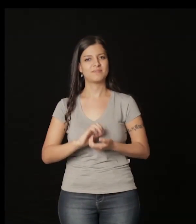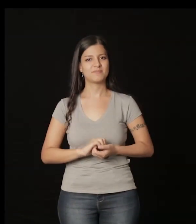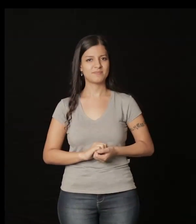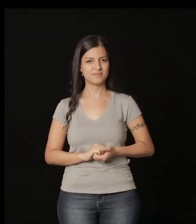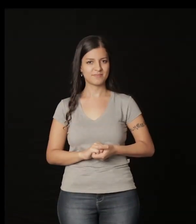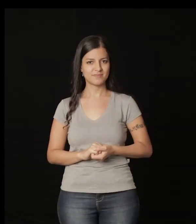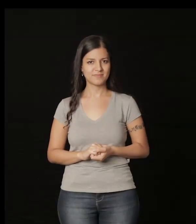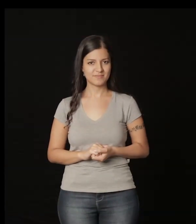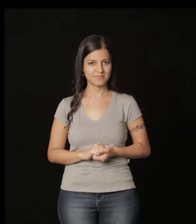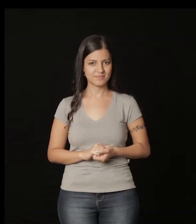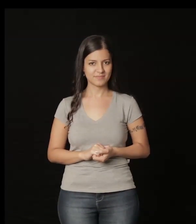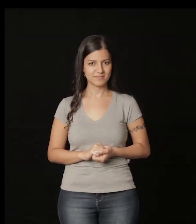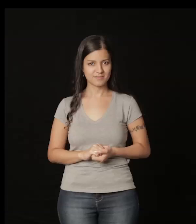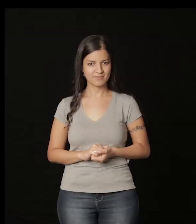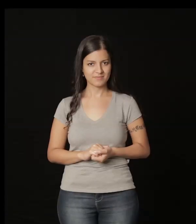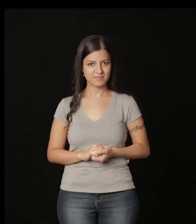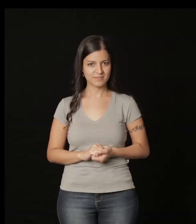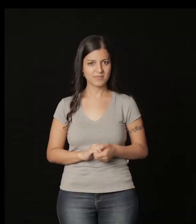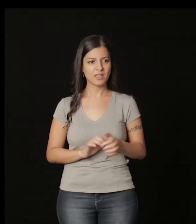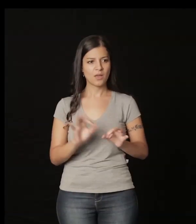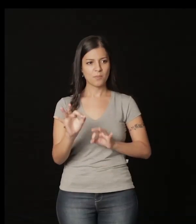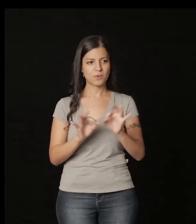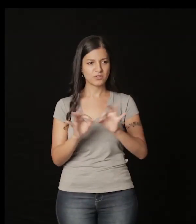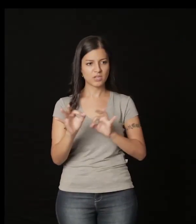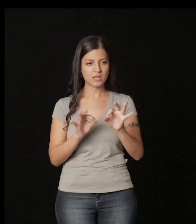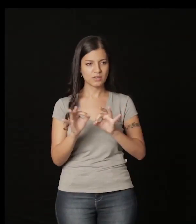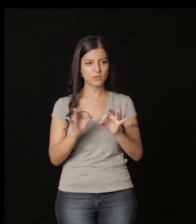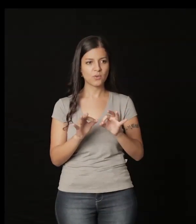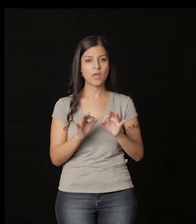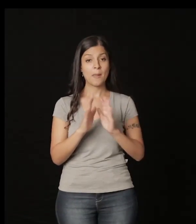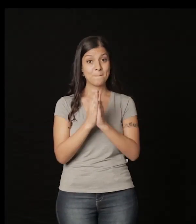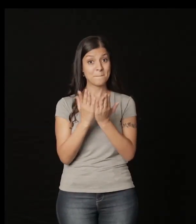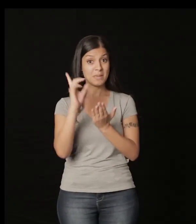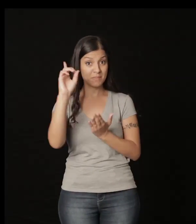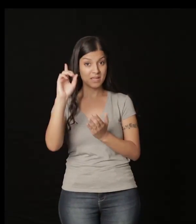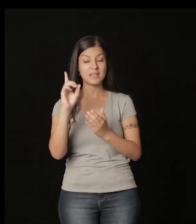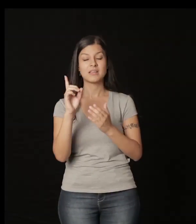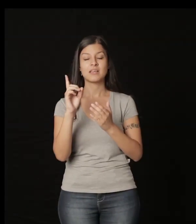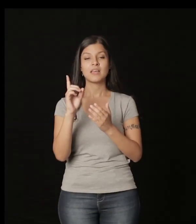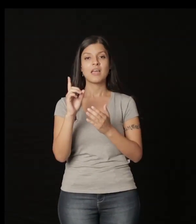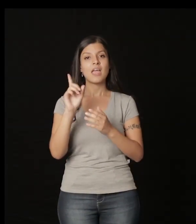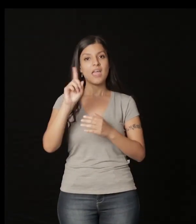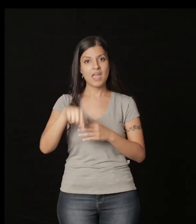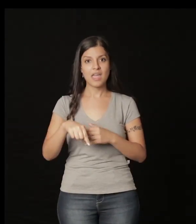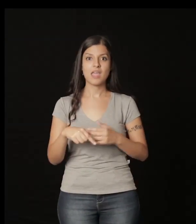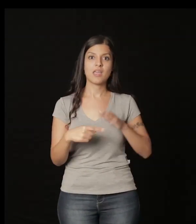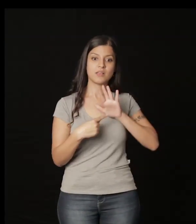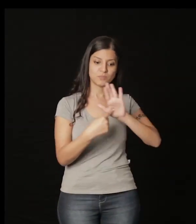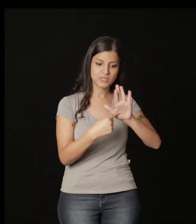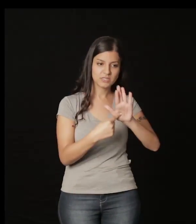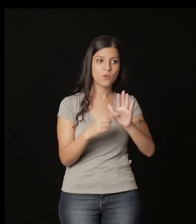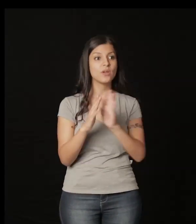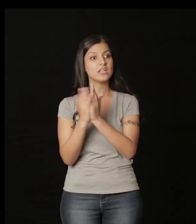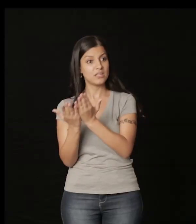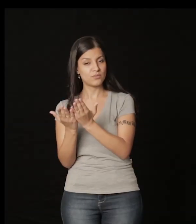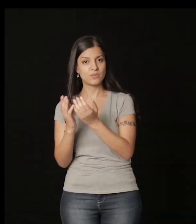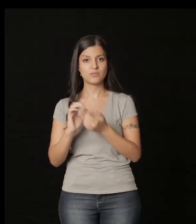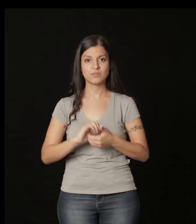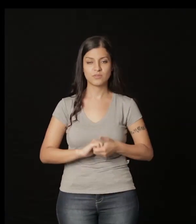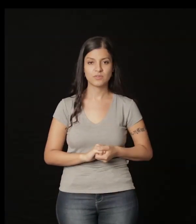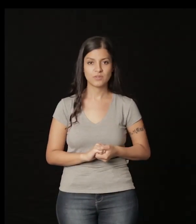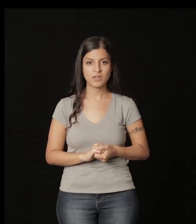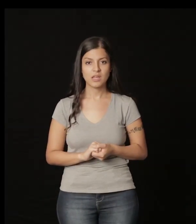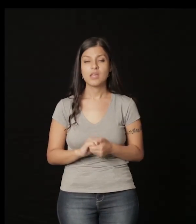book, and the Holy Bible Project is a book and an exhibition. And the reason for that